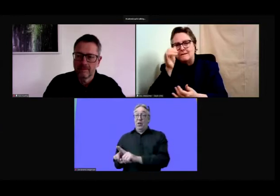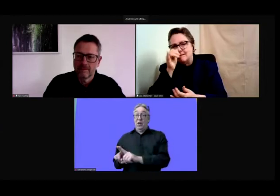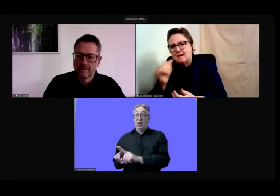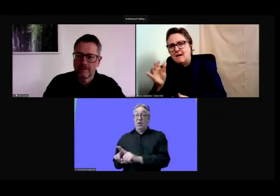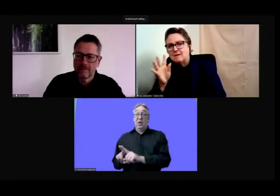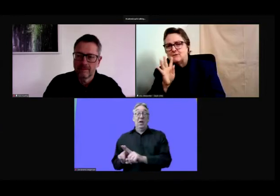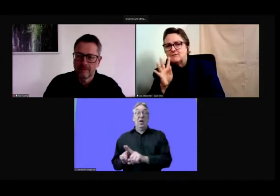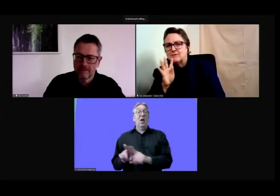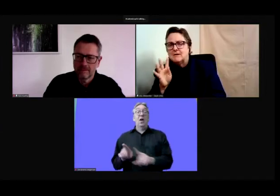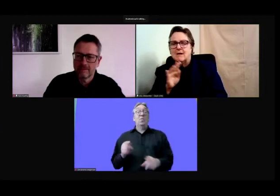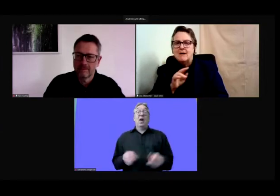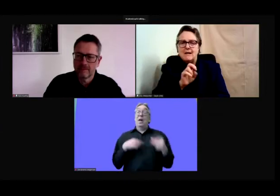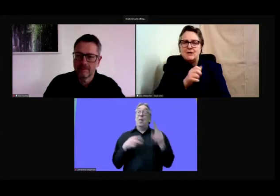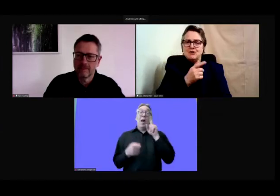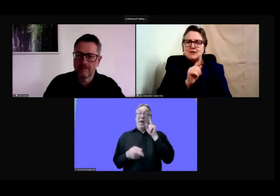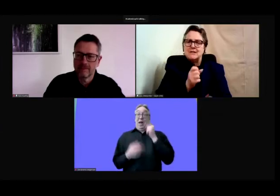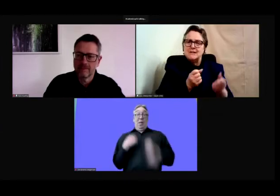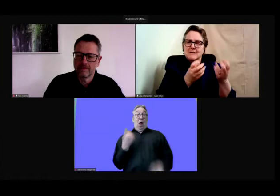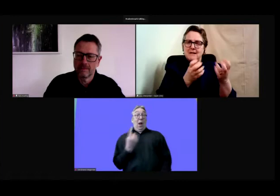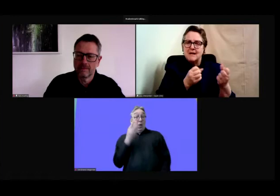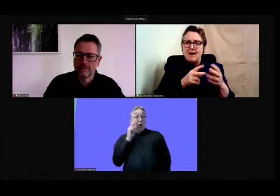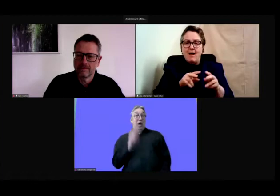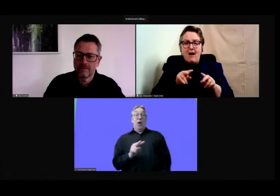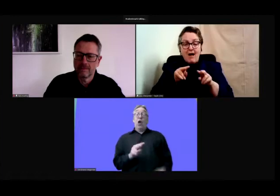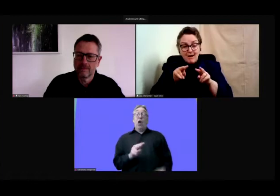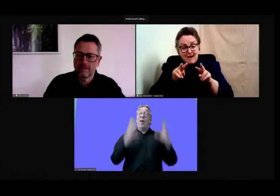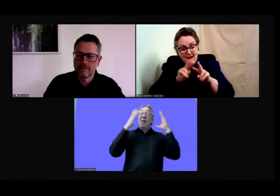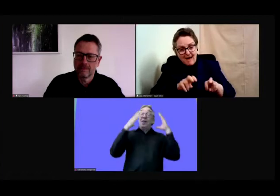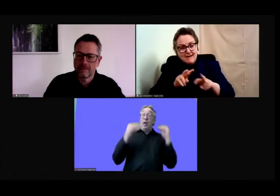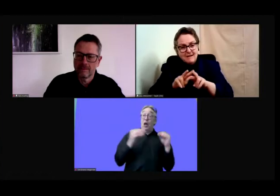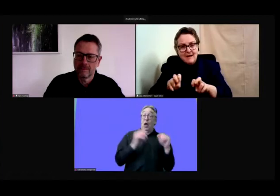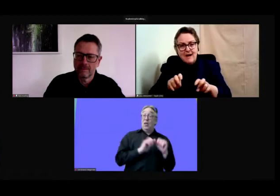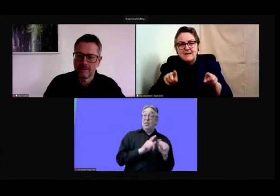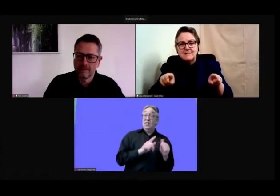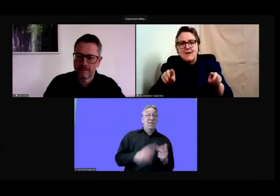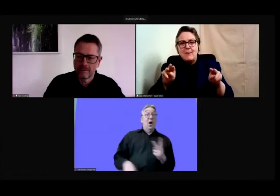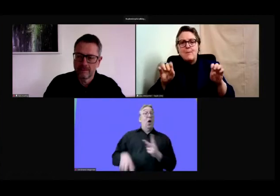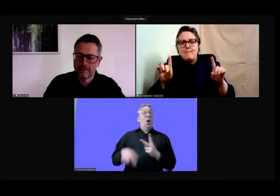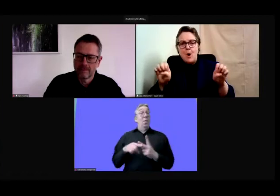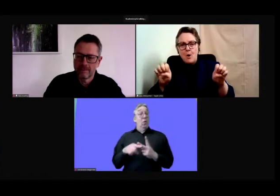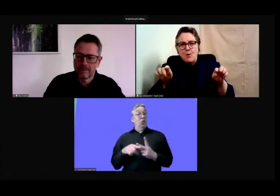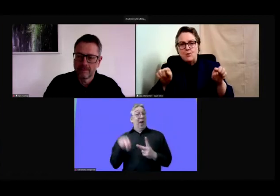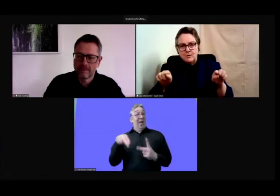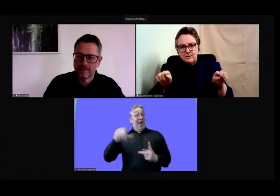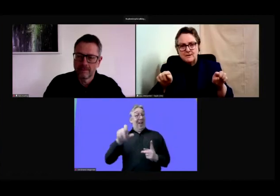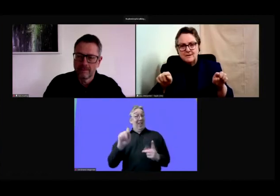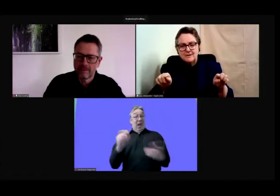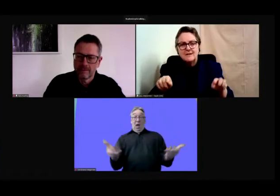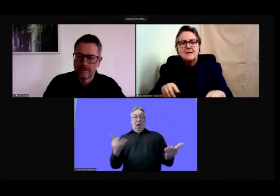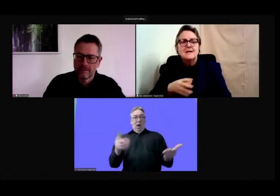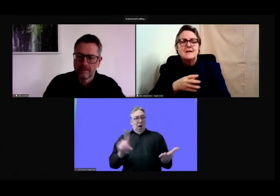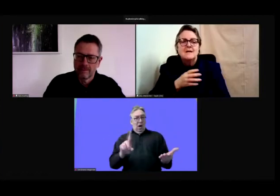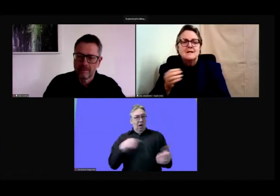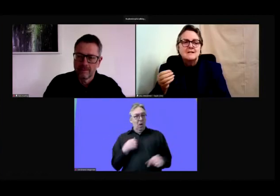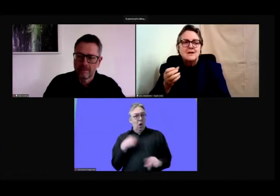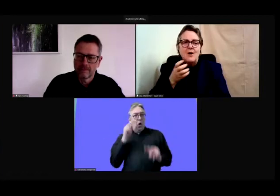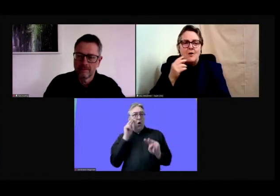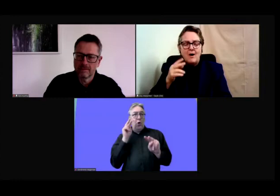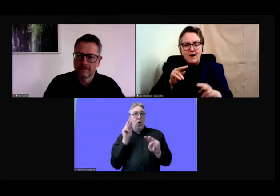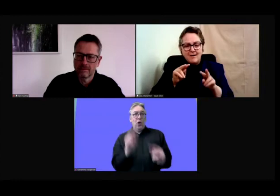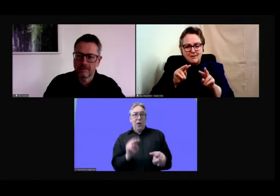by the modality. So these, this visual iconic motivated mappings that are in that